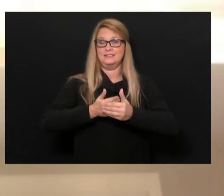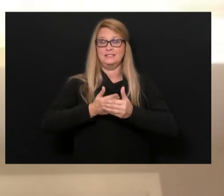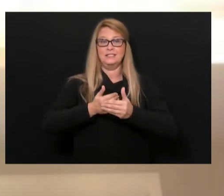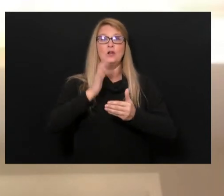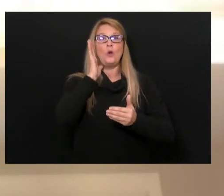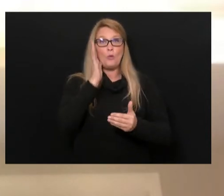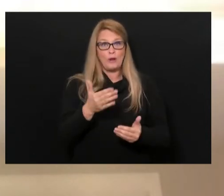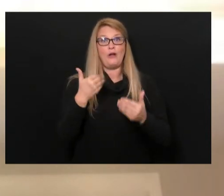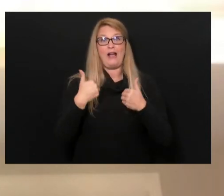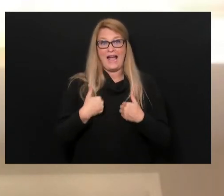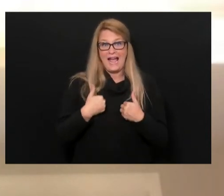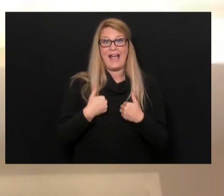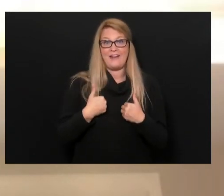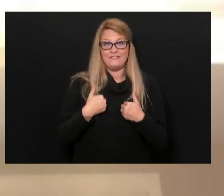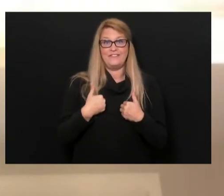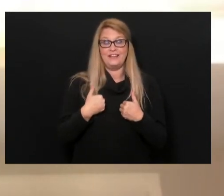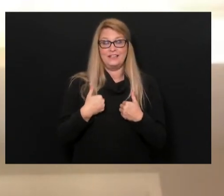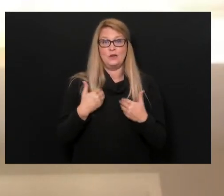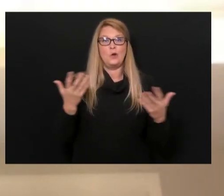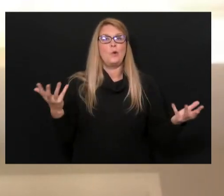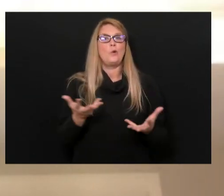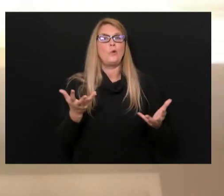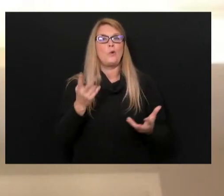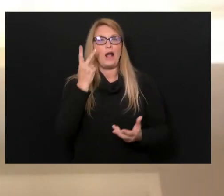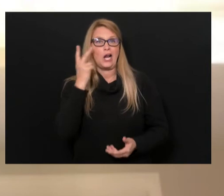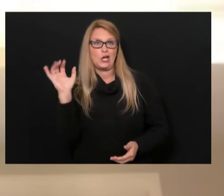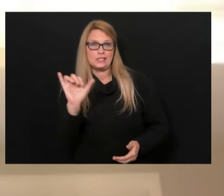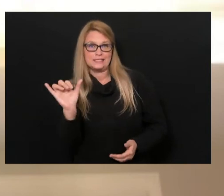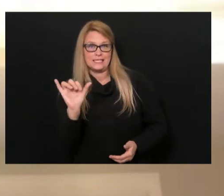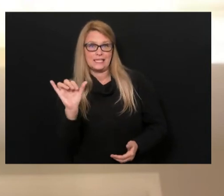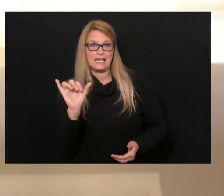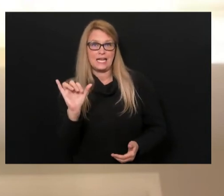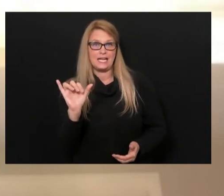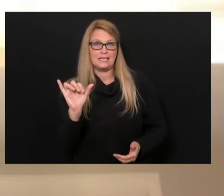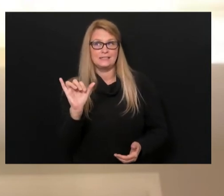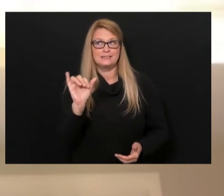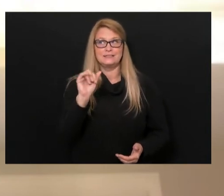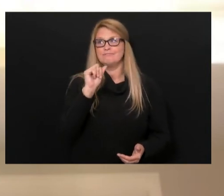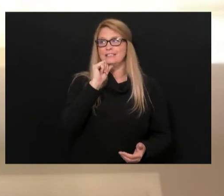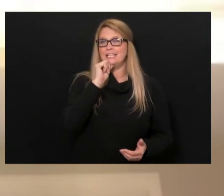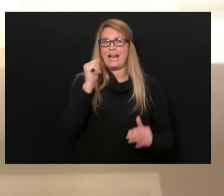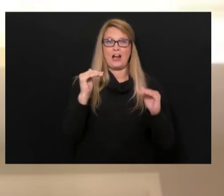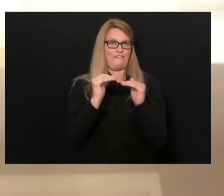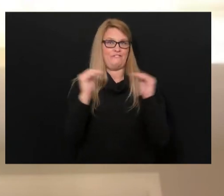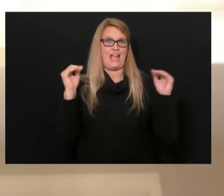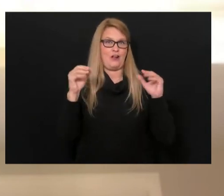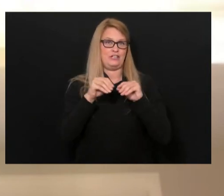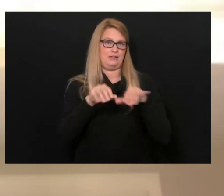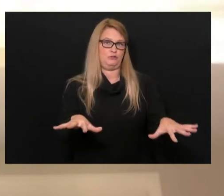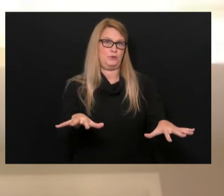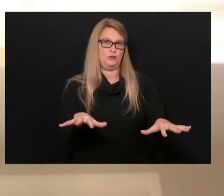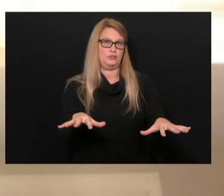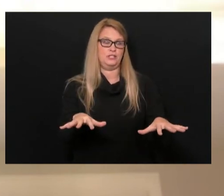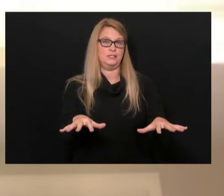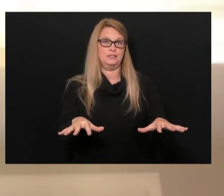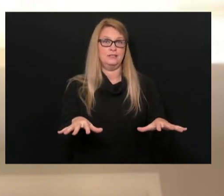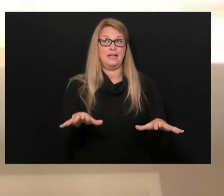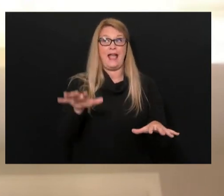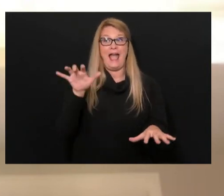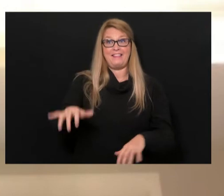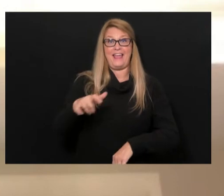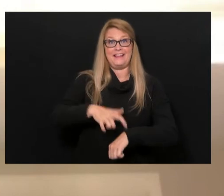be some probably what will look like generally to somebody uneven distribution. But at the time that we had the doses available and the